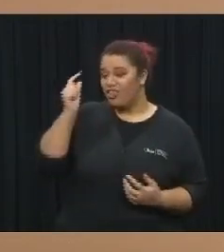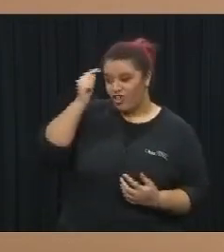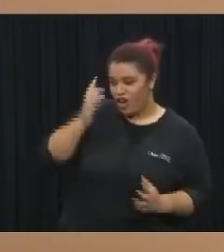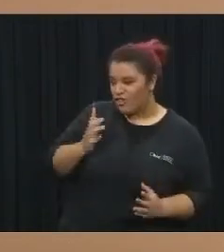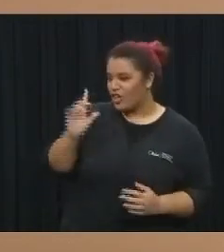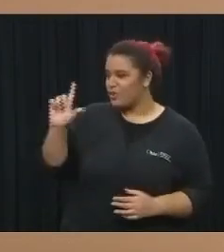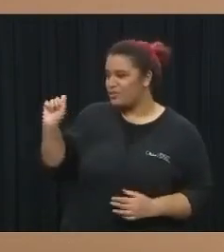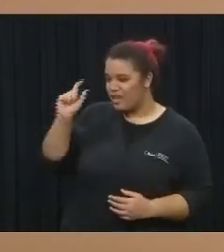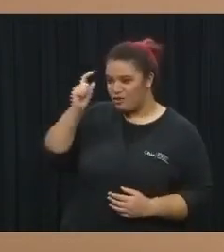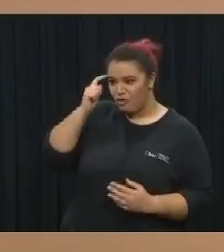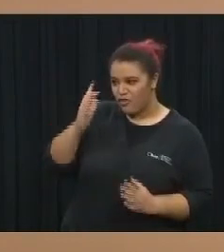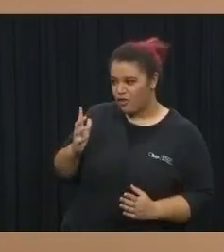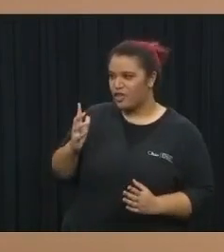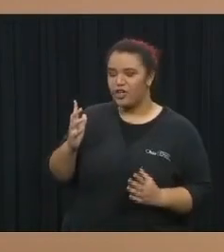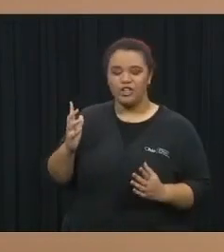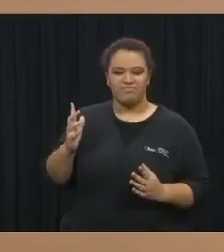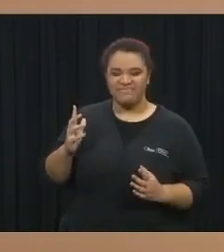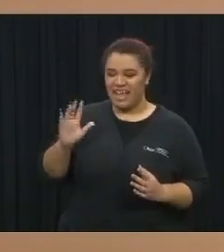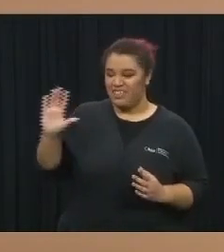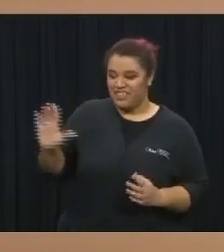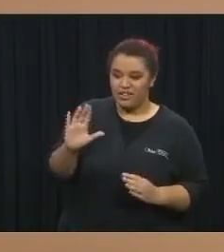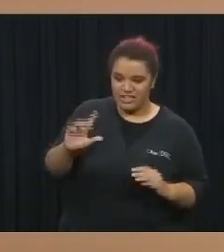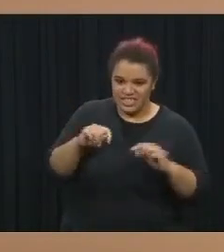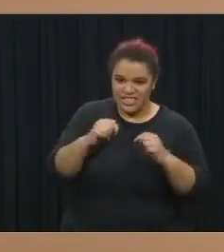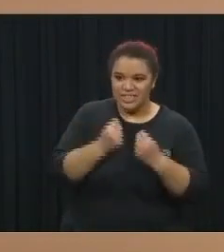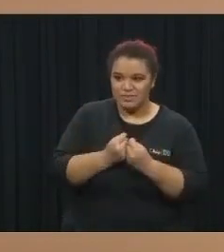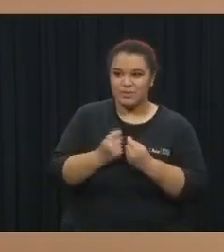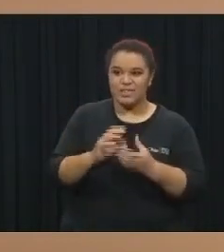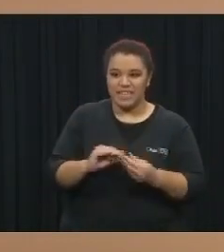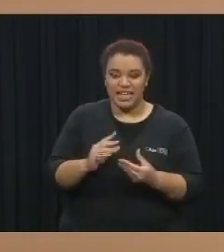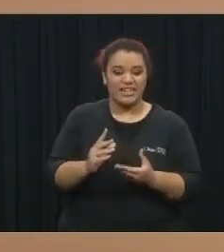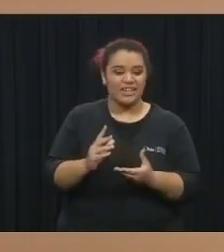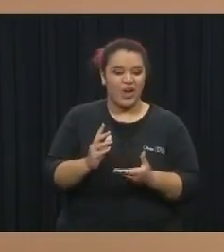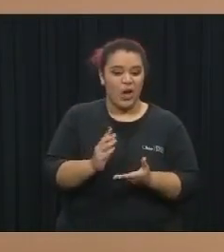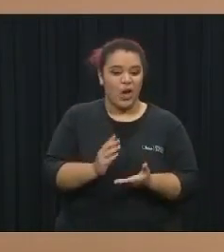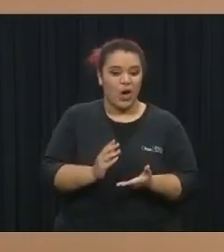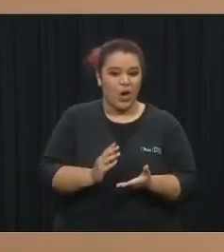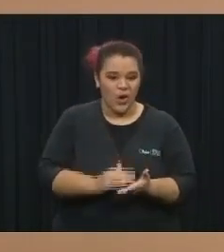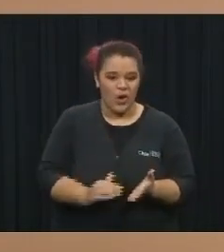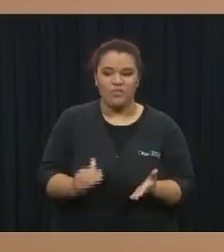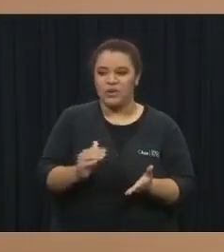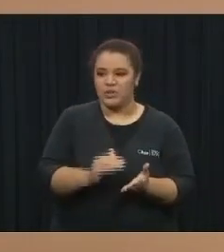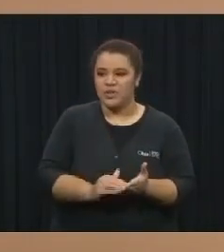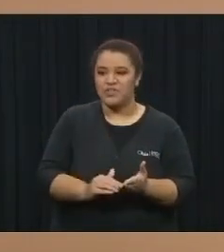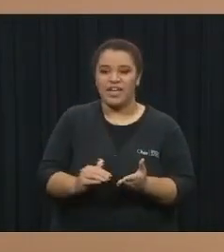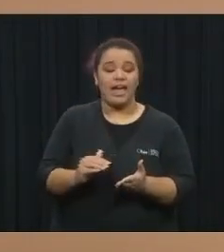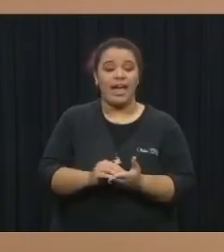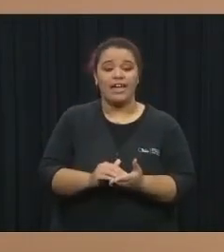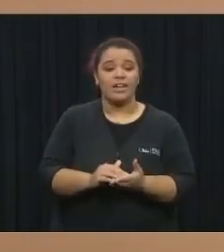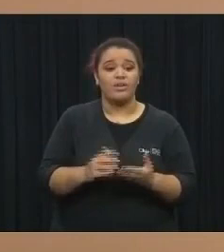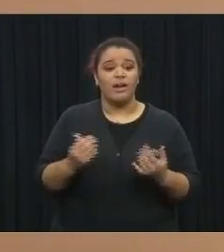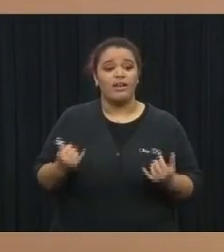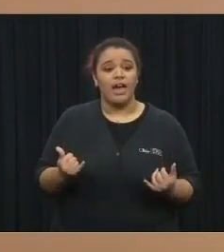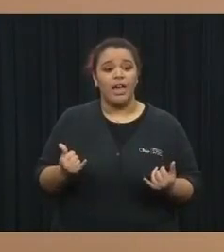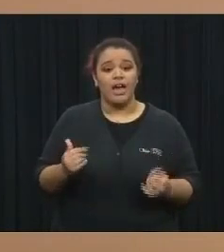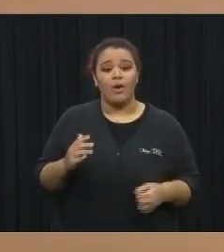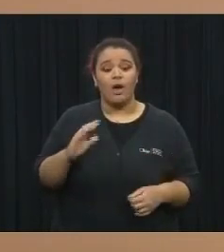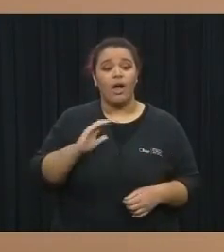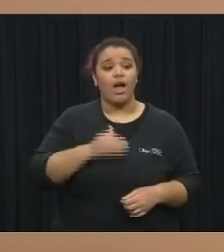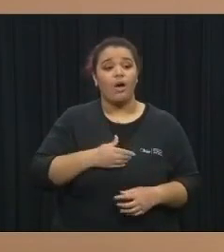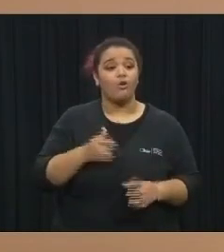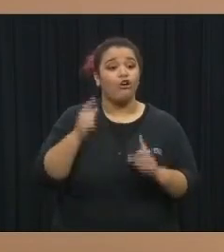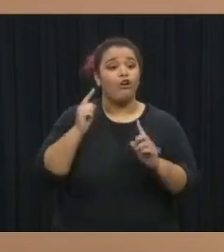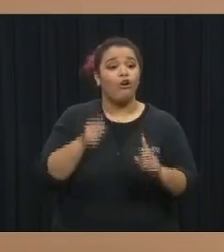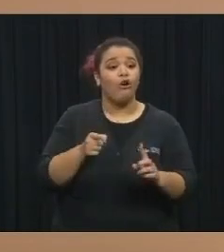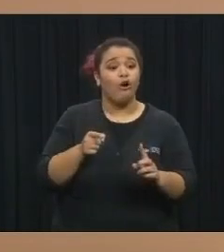will say over and over again, and to the pundits out there with exact formulas, we're trying to get things 80% right out